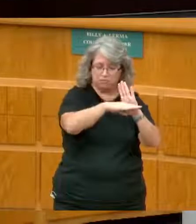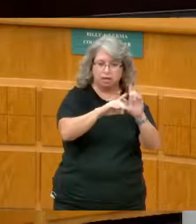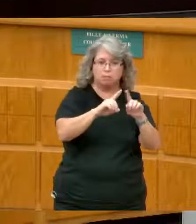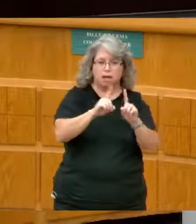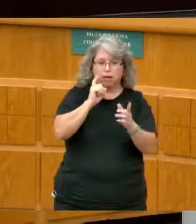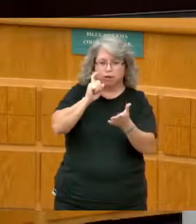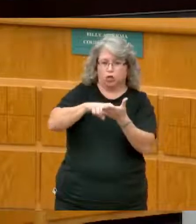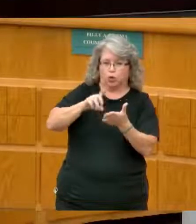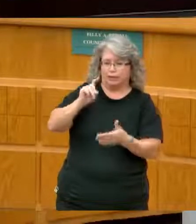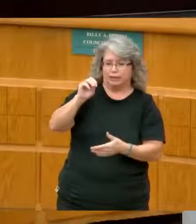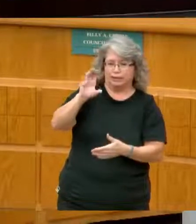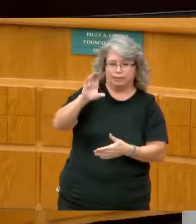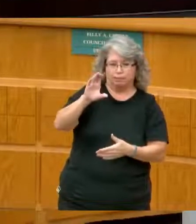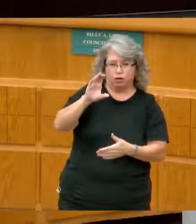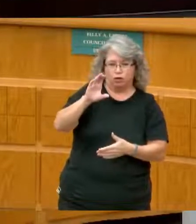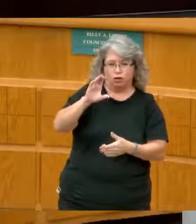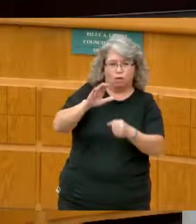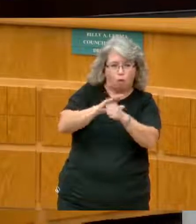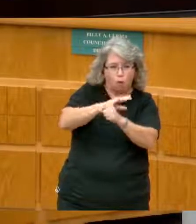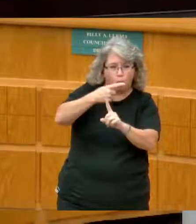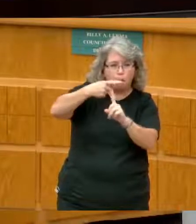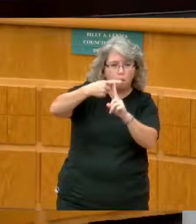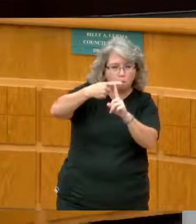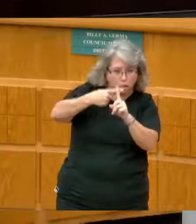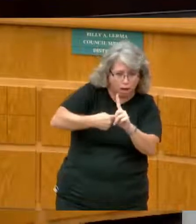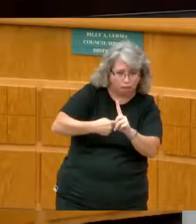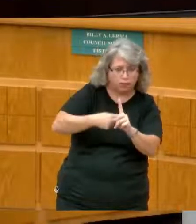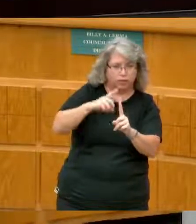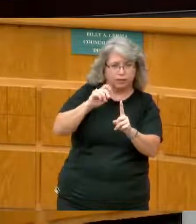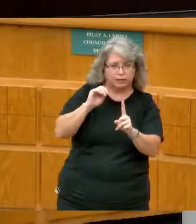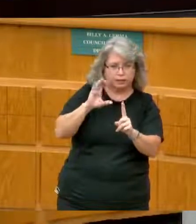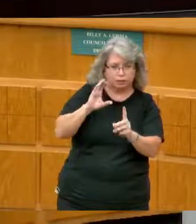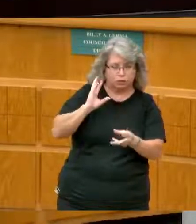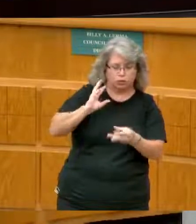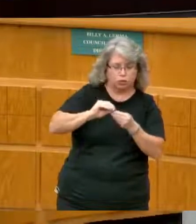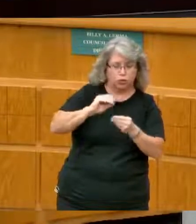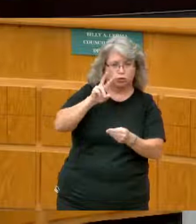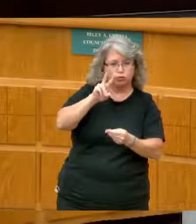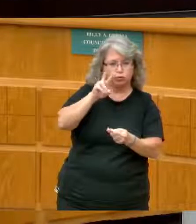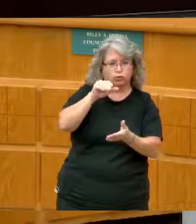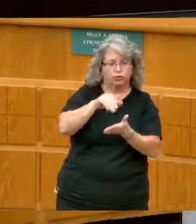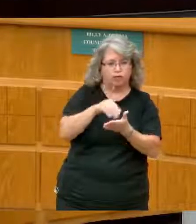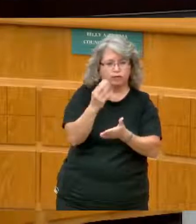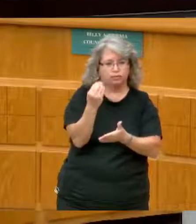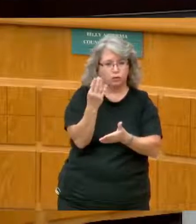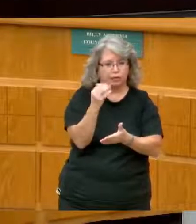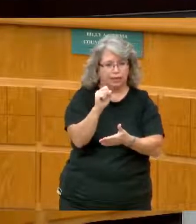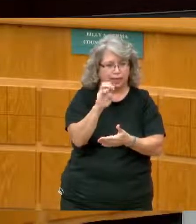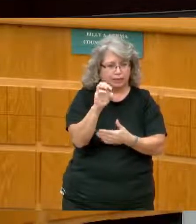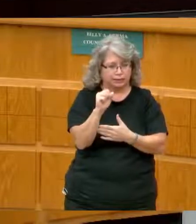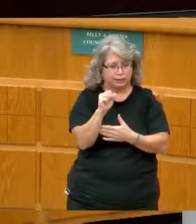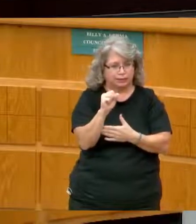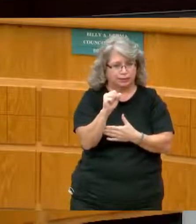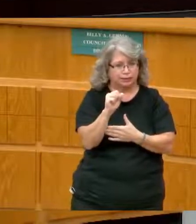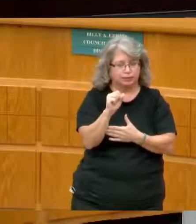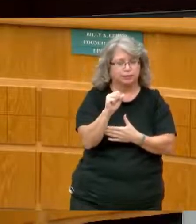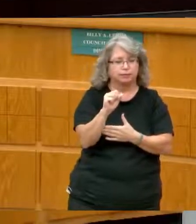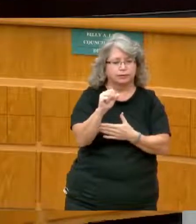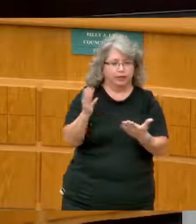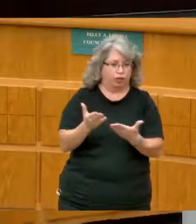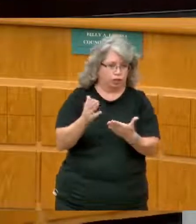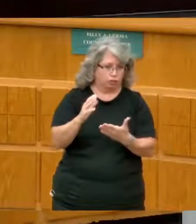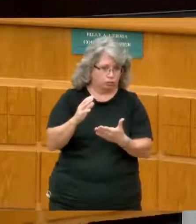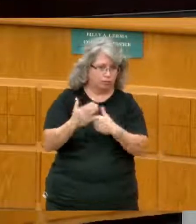December, for the whole month of December, we had 2,014 cases of COVID-19 here in Nueces